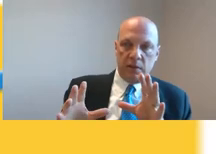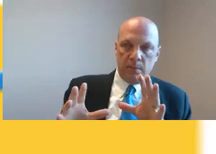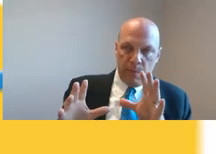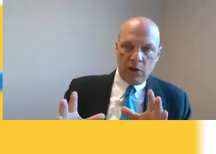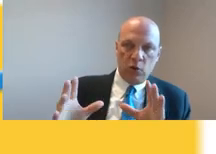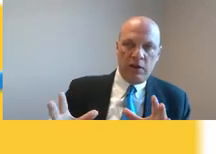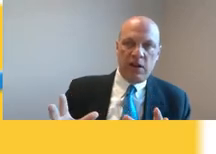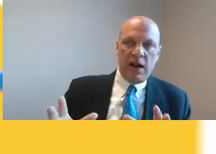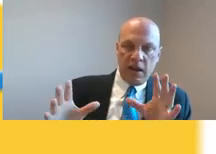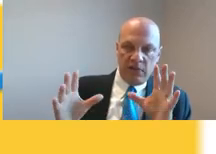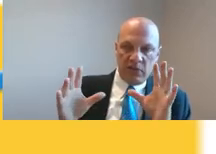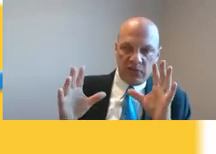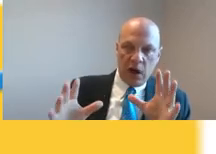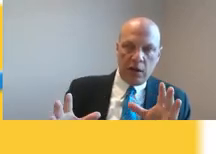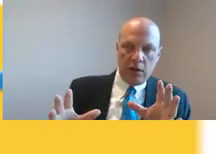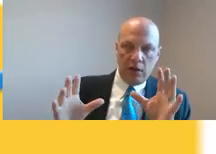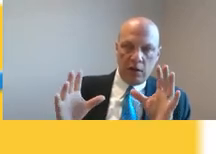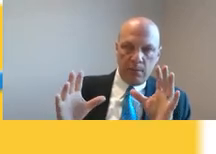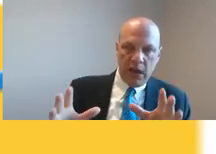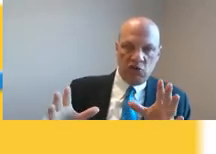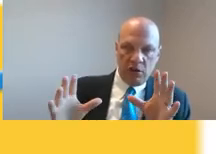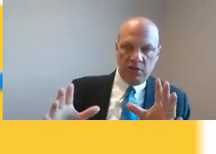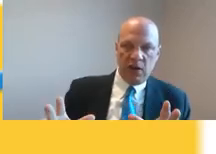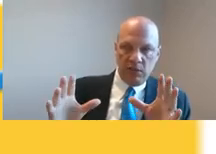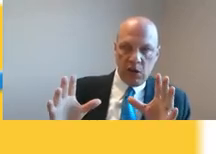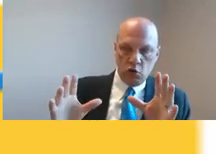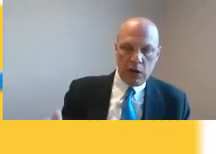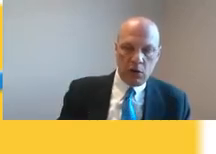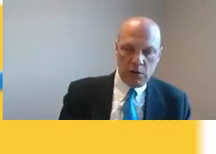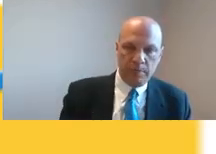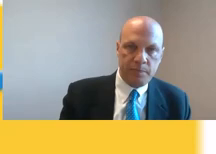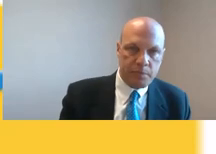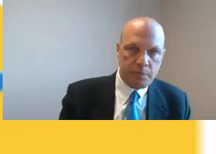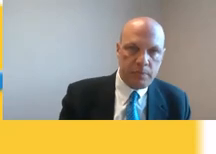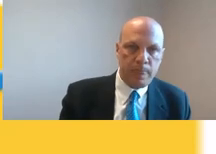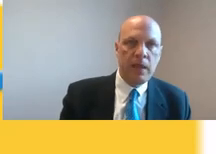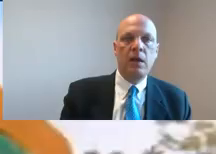that medical aid in dying has a solid patient safety record.